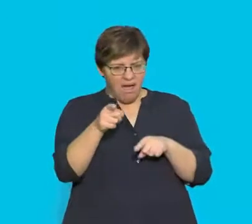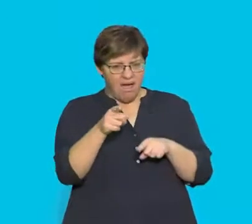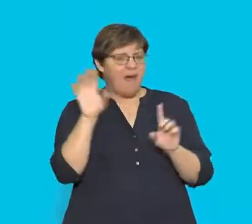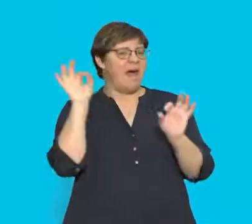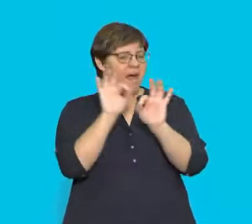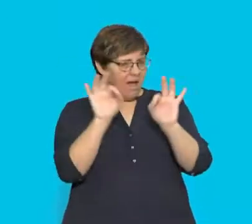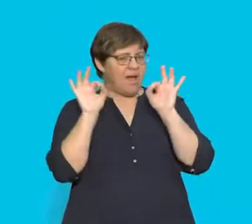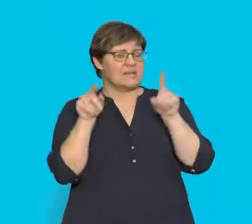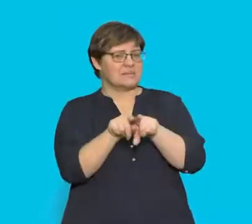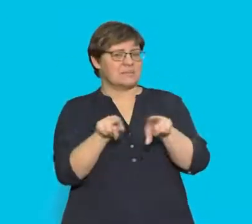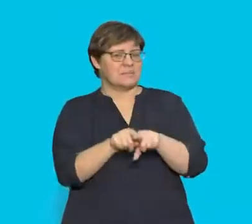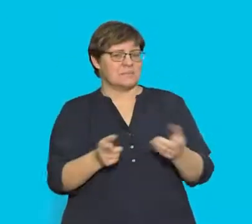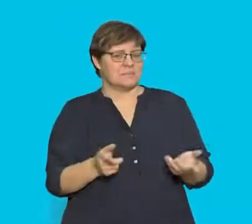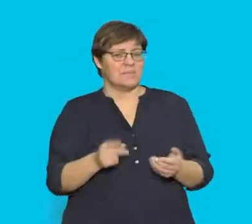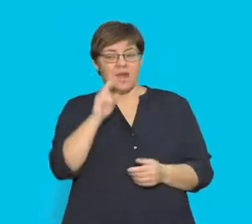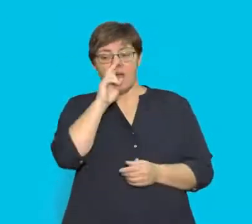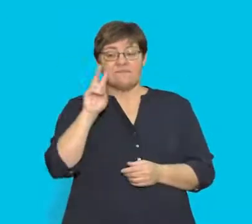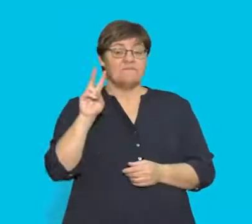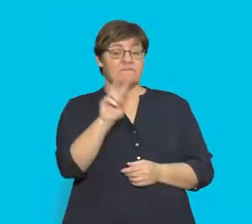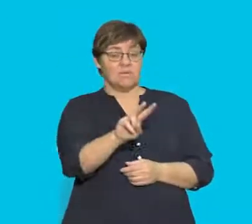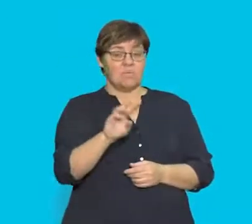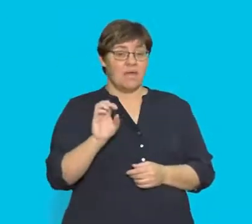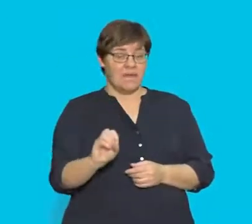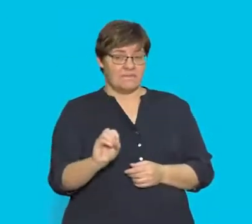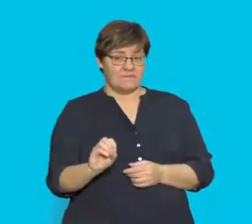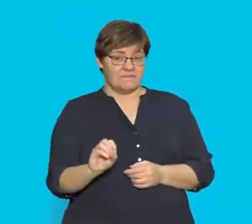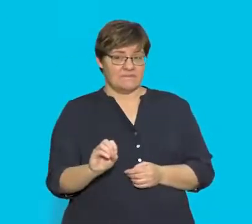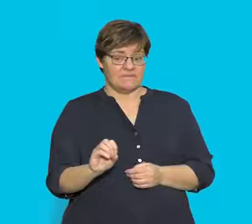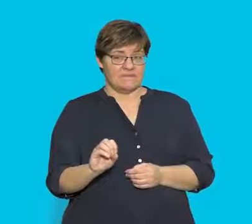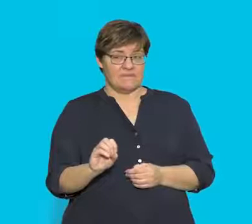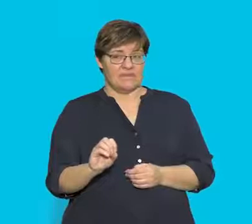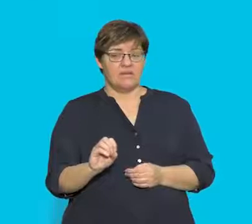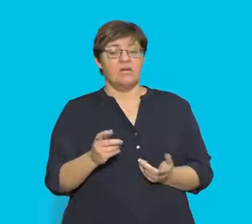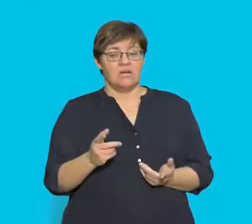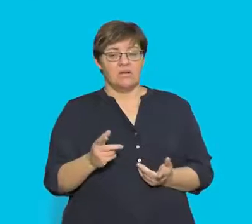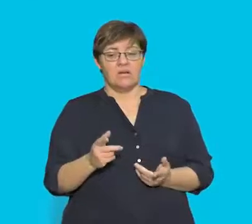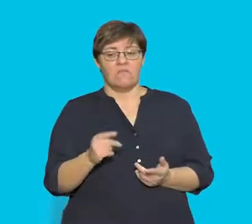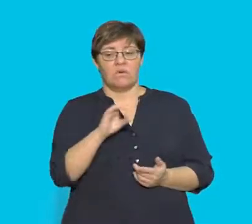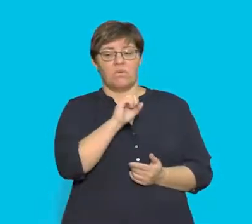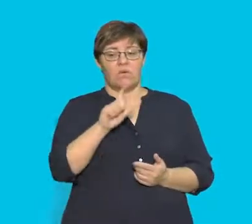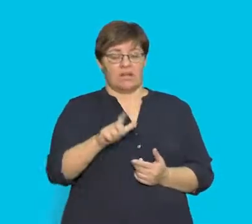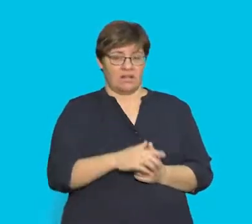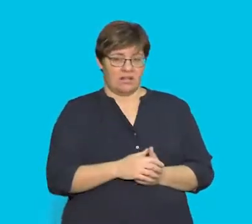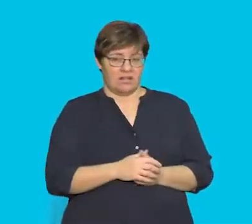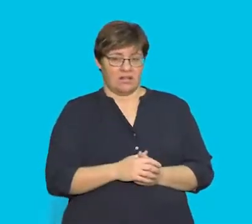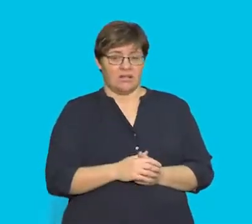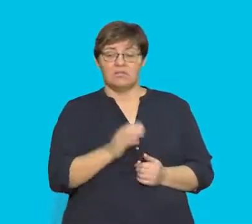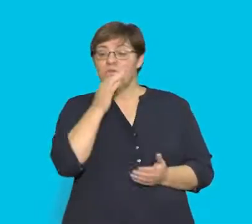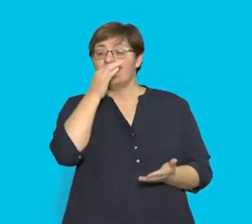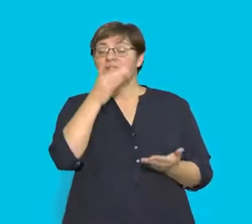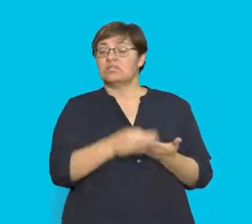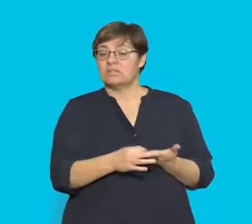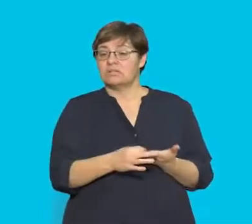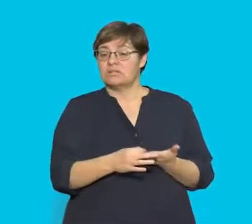almost identical, and that the view that I'm having from this side of the magnetic of the coil is actually